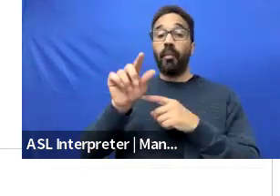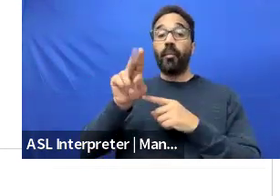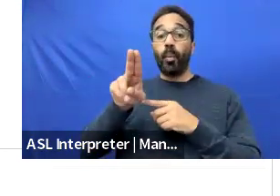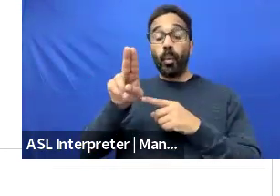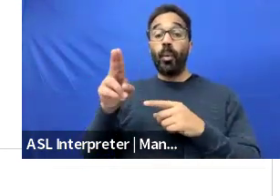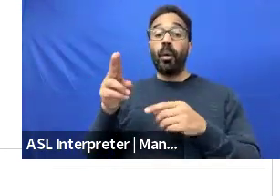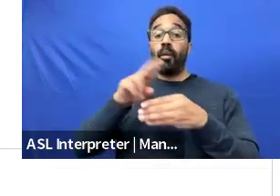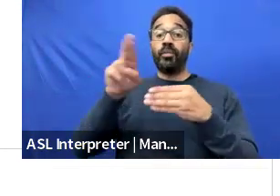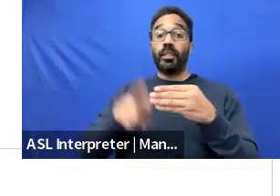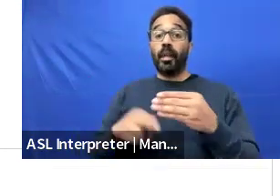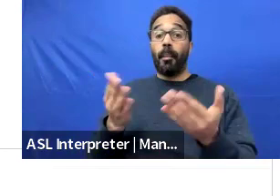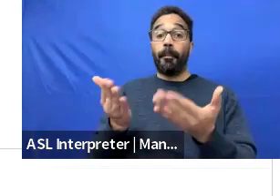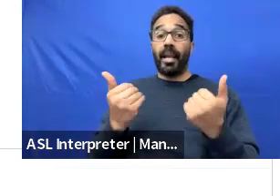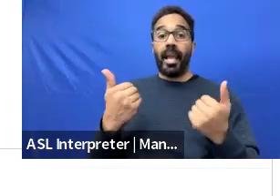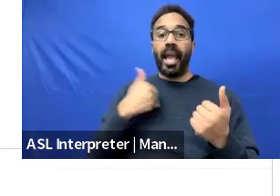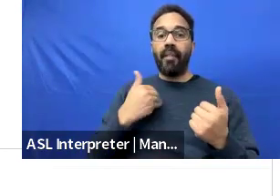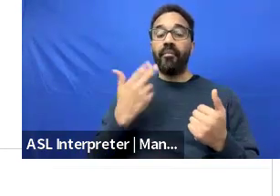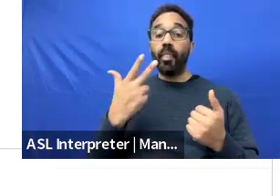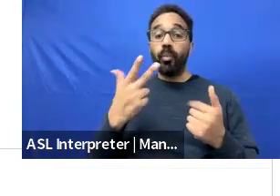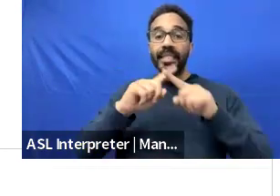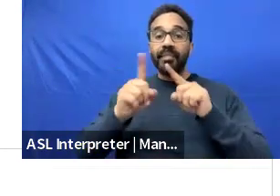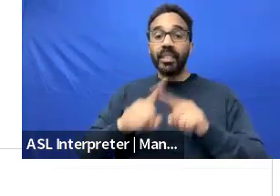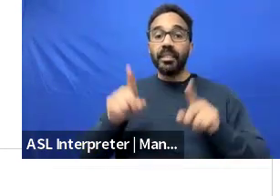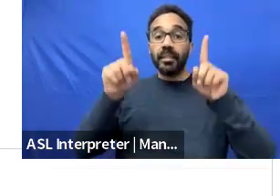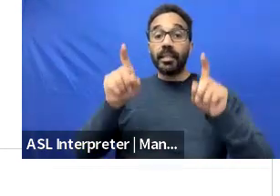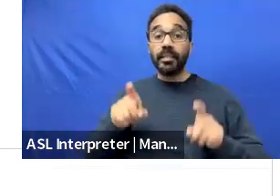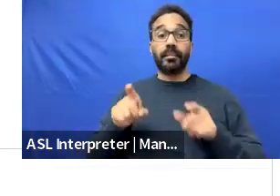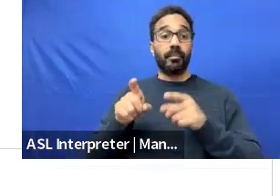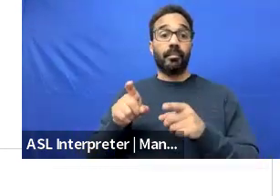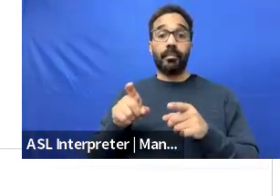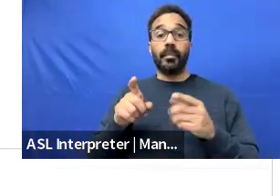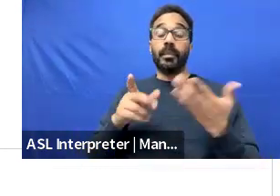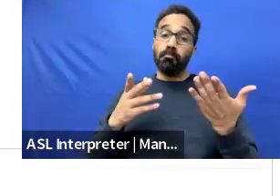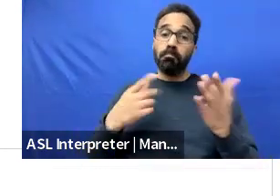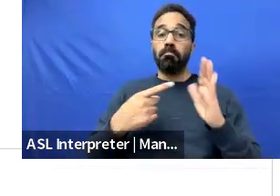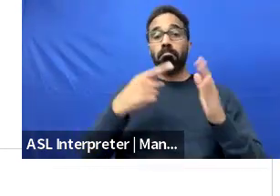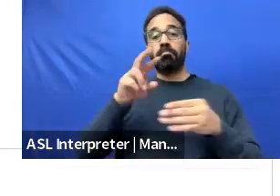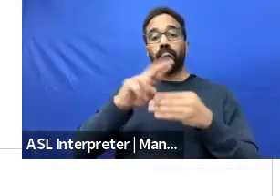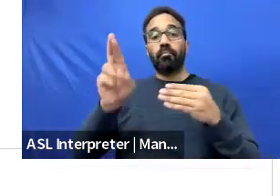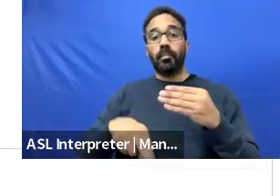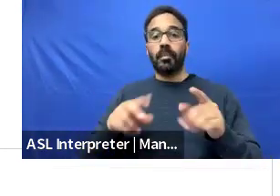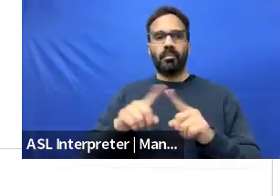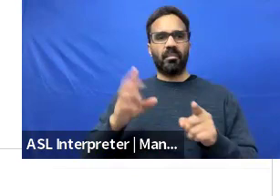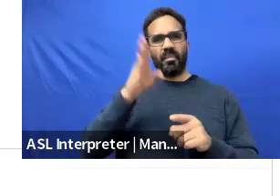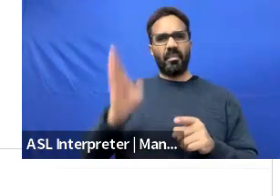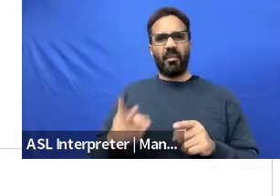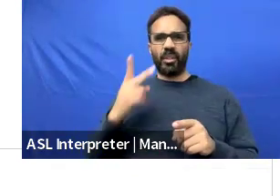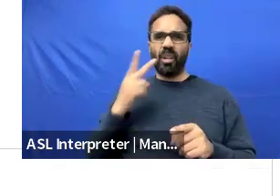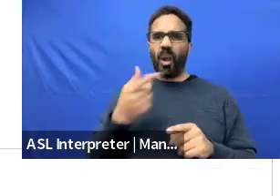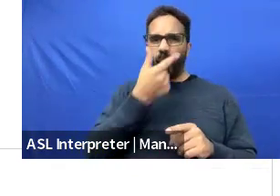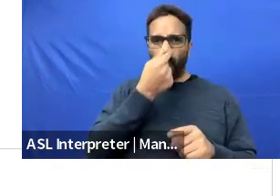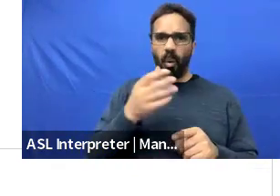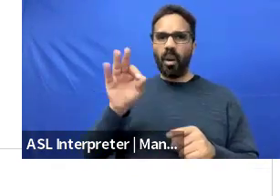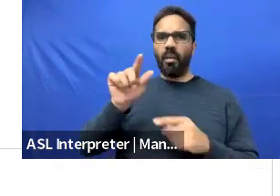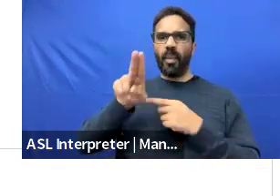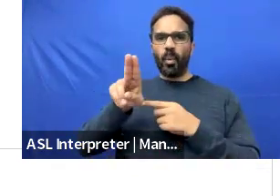back, I had, 3 different tests and they came up as they came up. But I've never seen the cold and the flu tested the